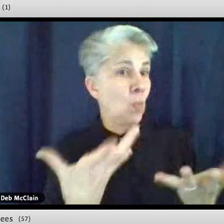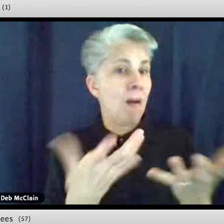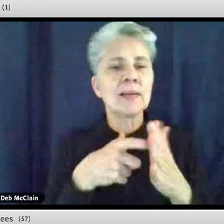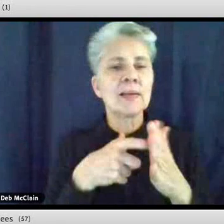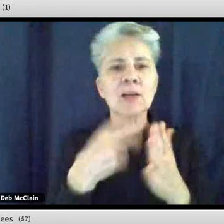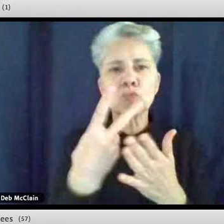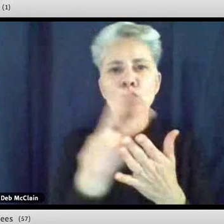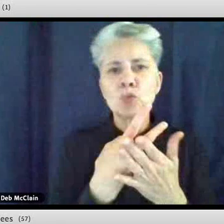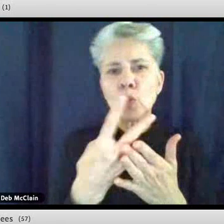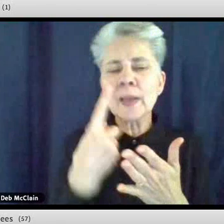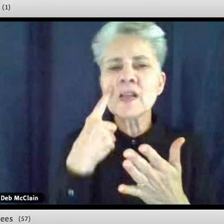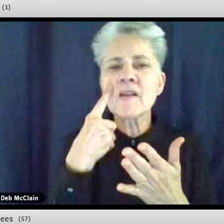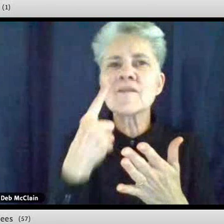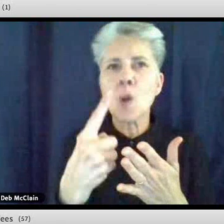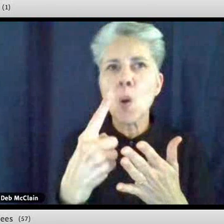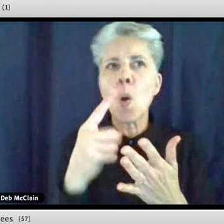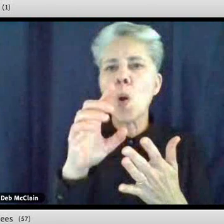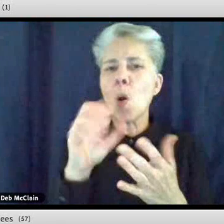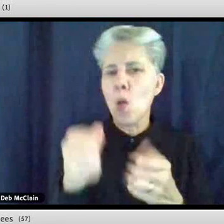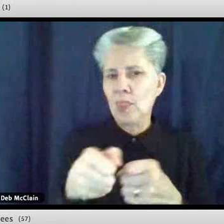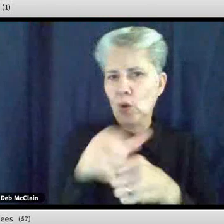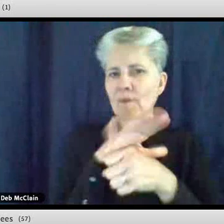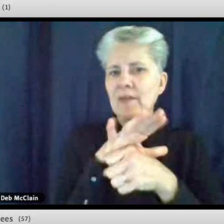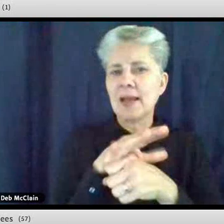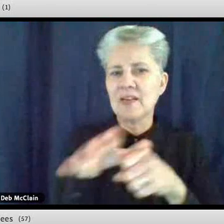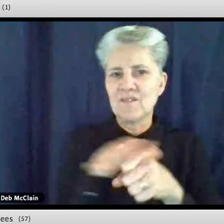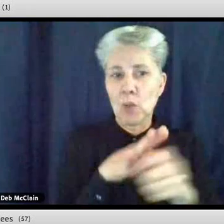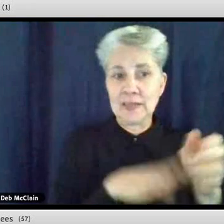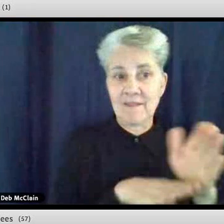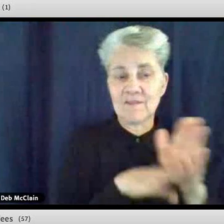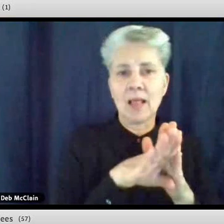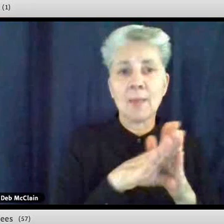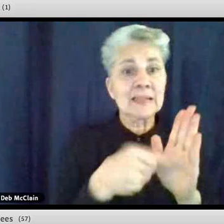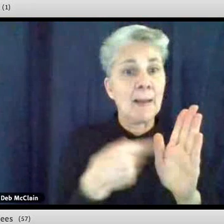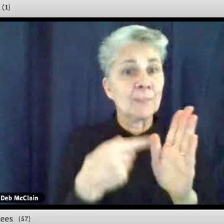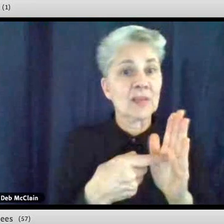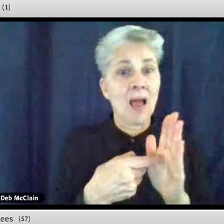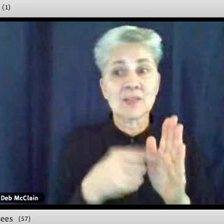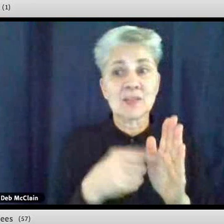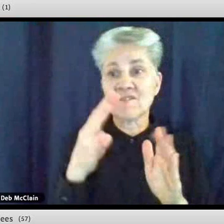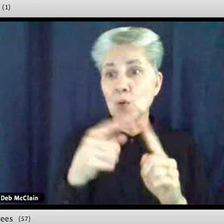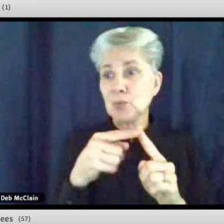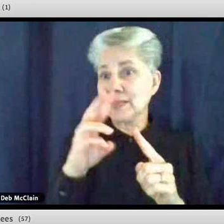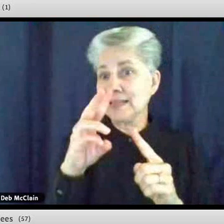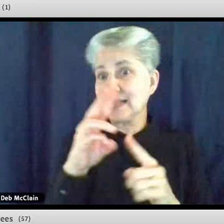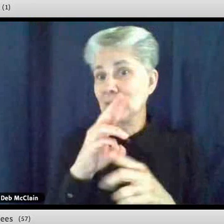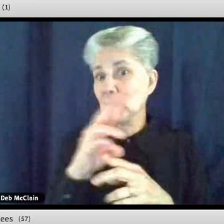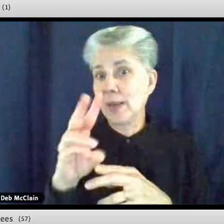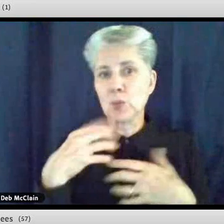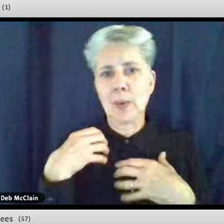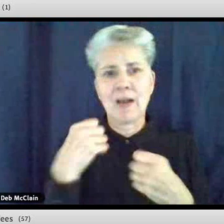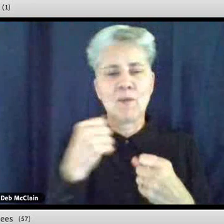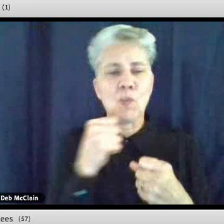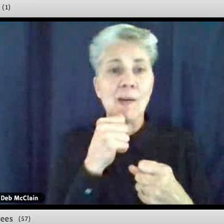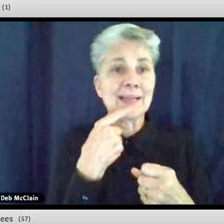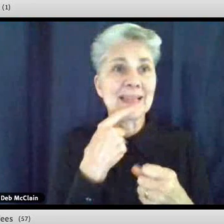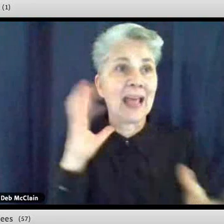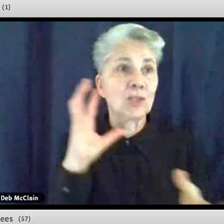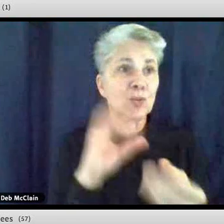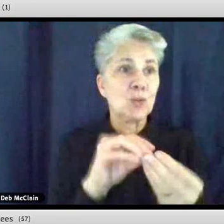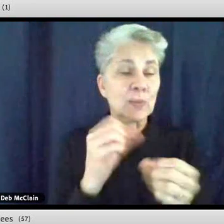the COVID-19 to fully develop, and then sometimes 4 to 6 weeks to fully recover. So we're not seeing the total statistics of